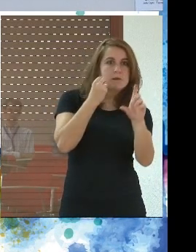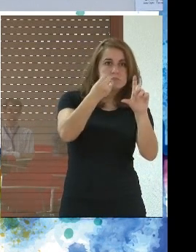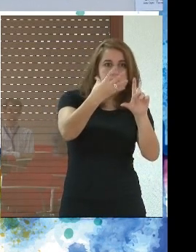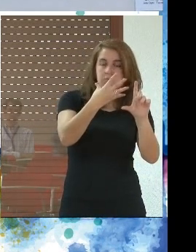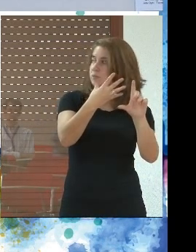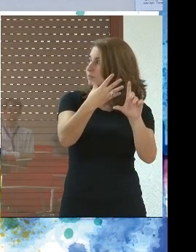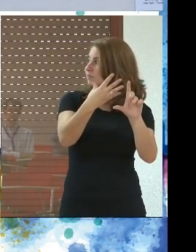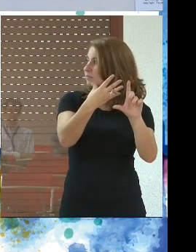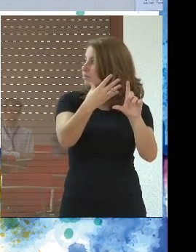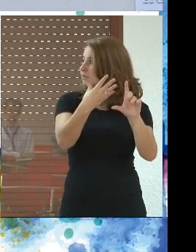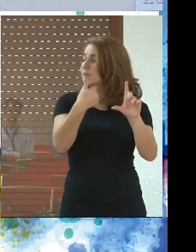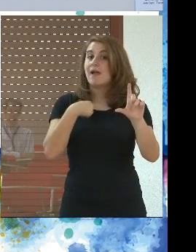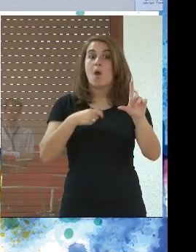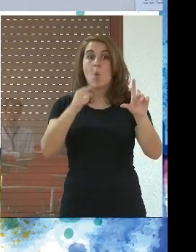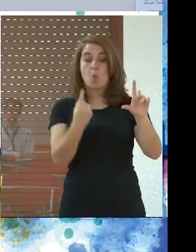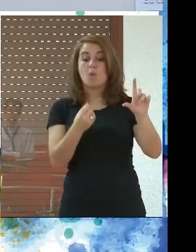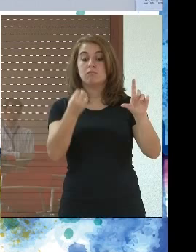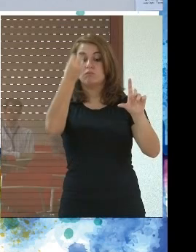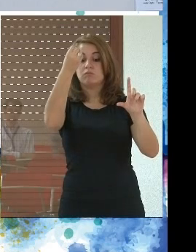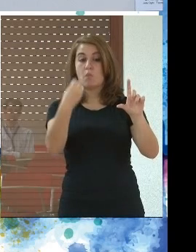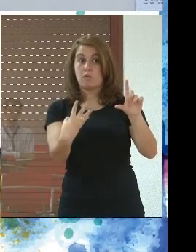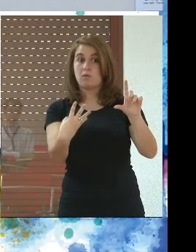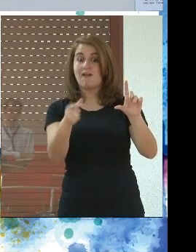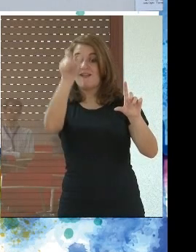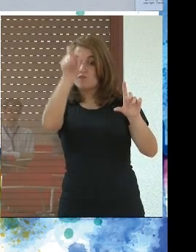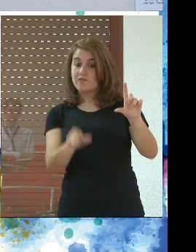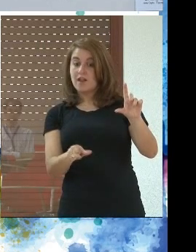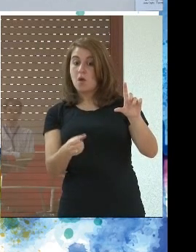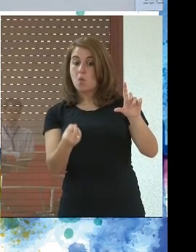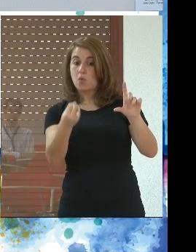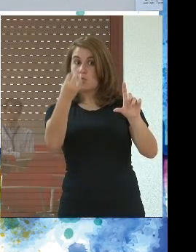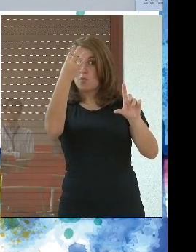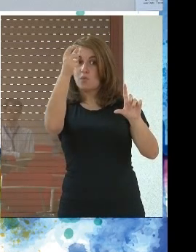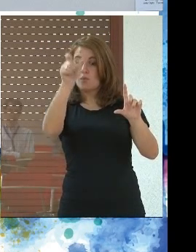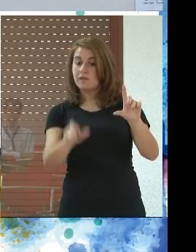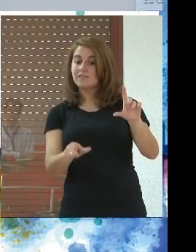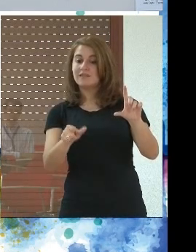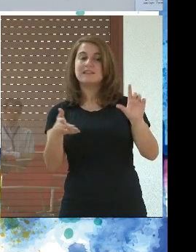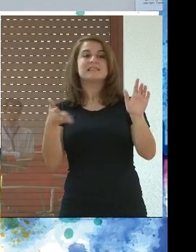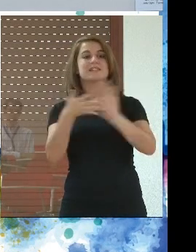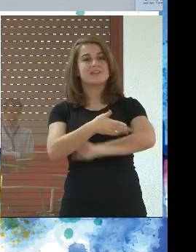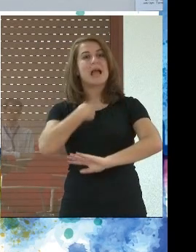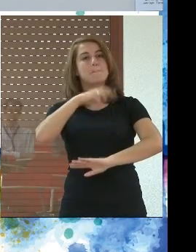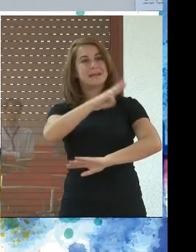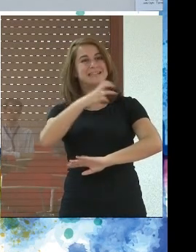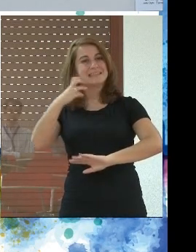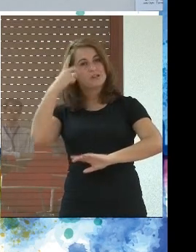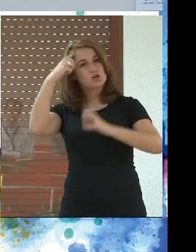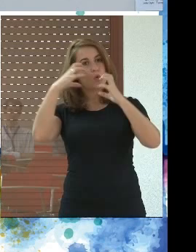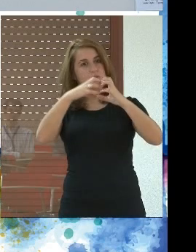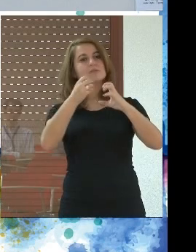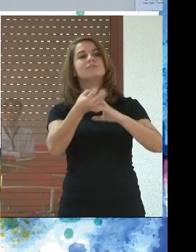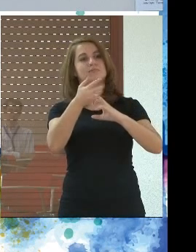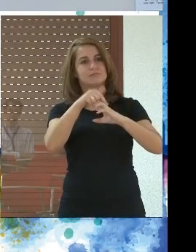case 1, and every time the row 1 and the column 1 light up, it'll generate a P600